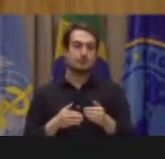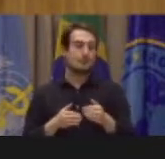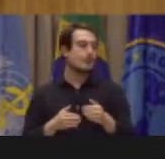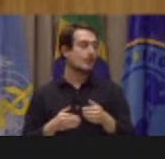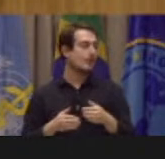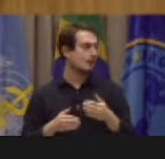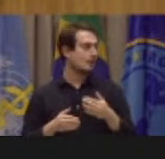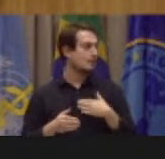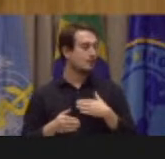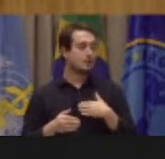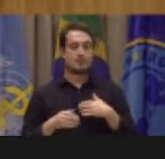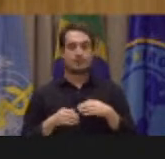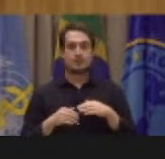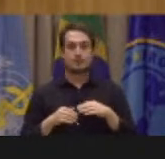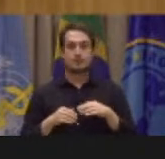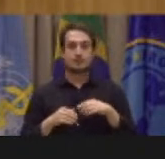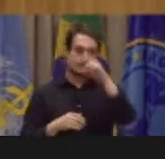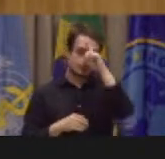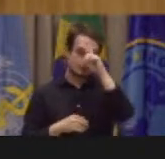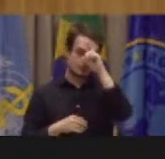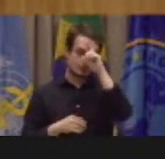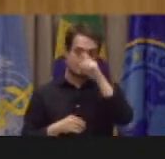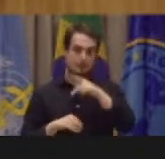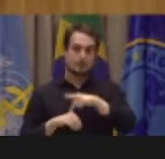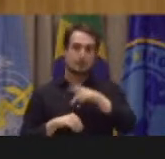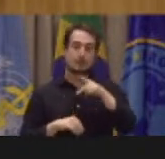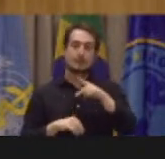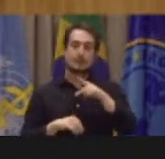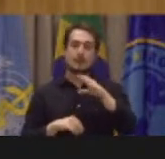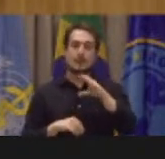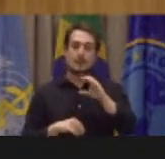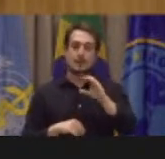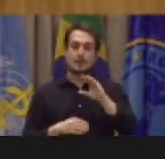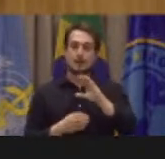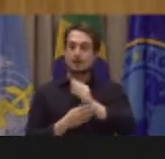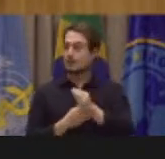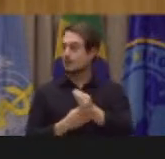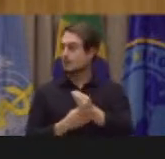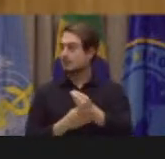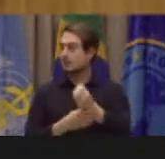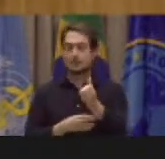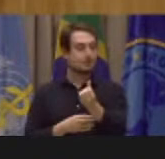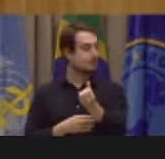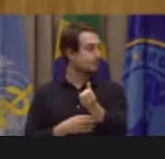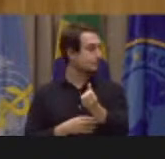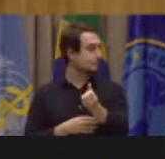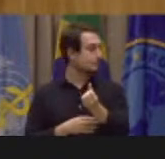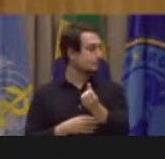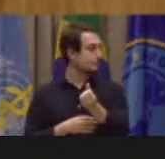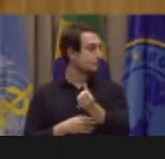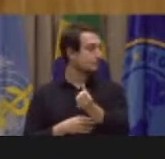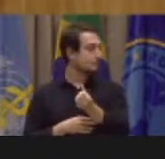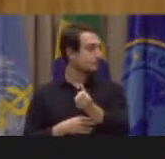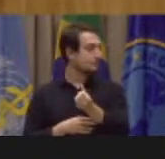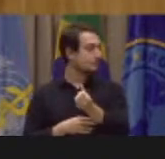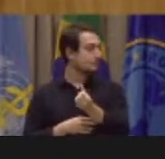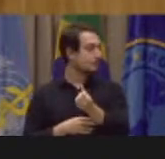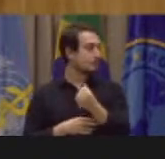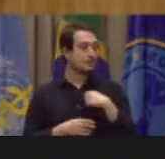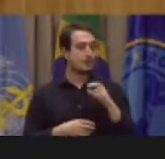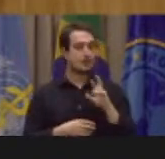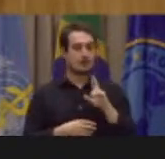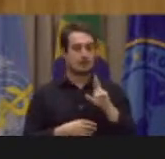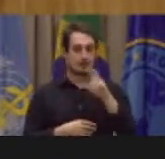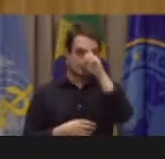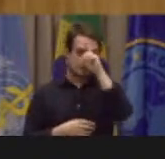hospitals themselves with post-graduation, CAP 6. I'm not sure if it's a